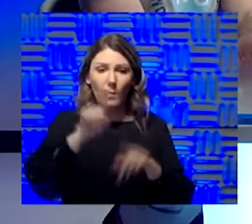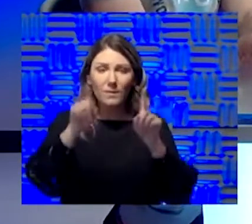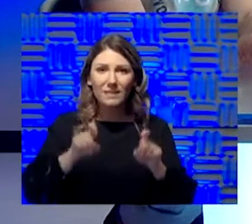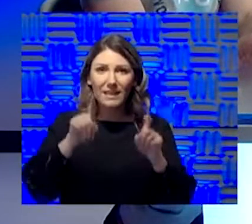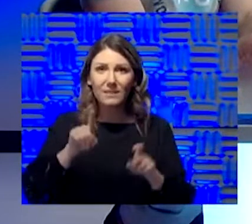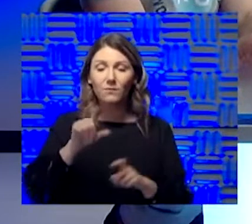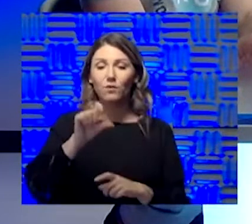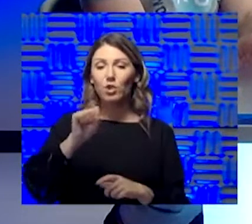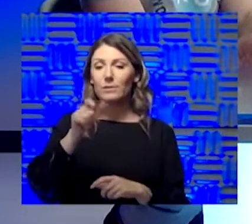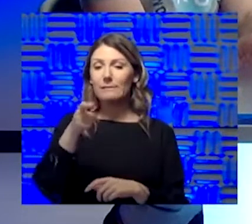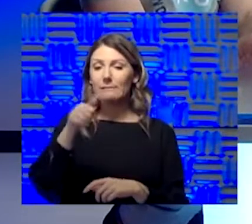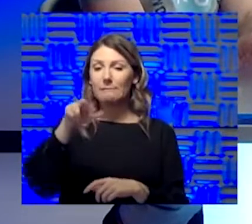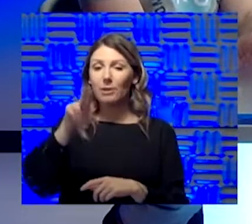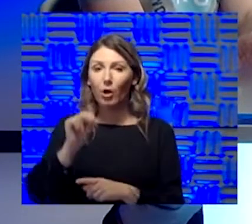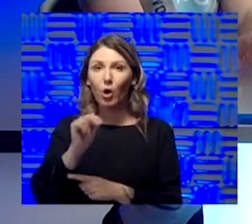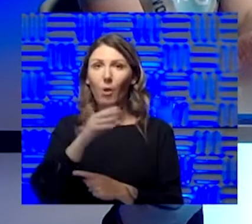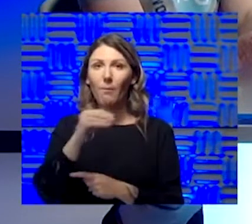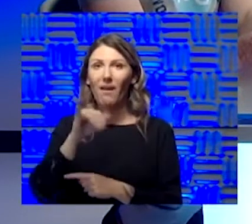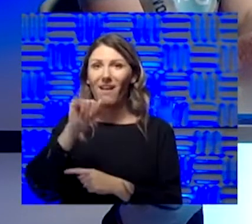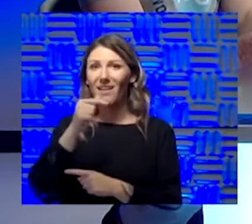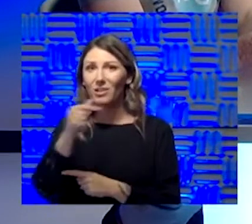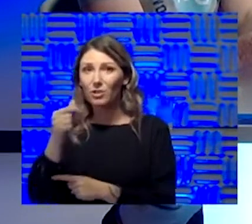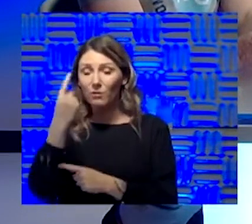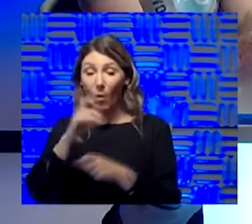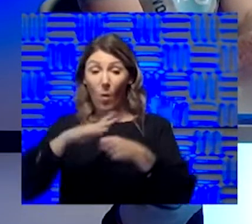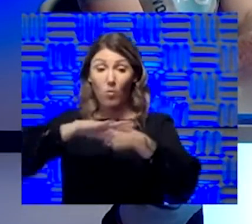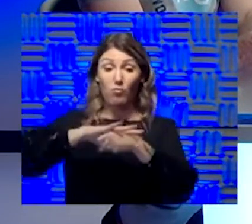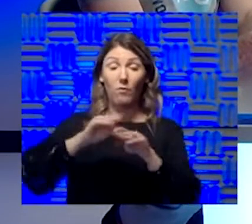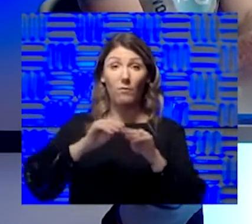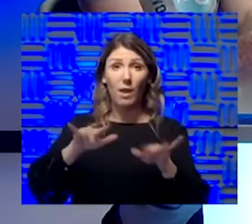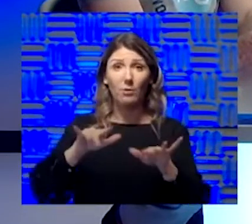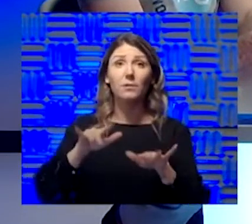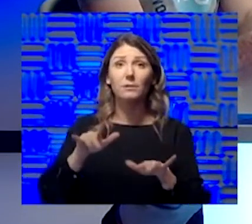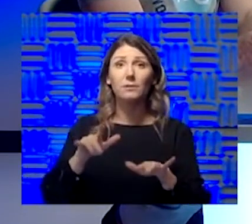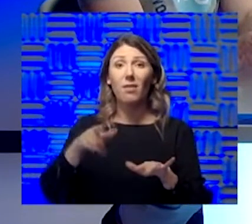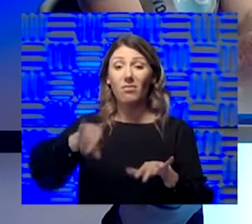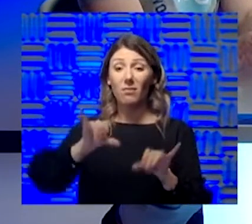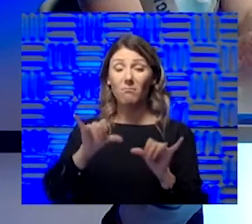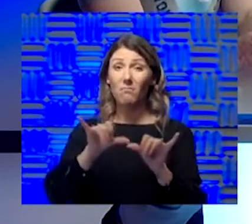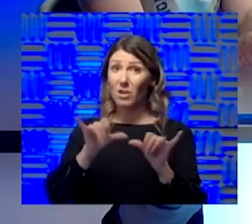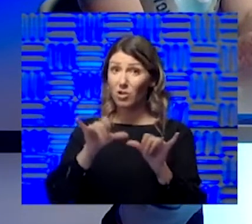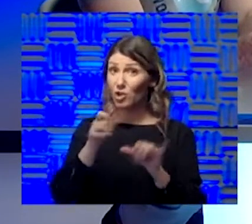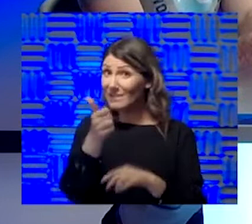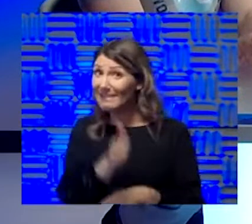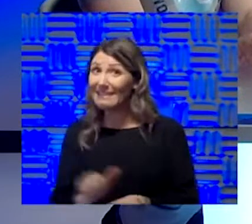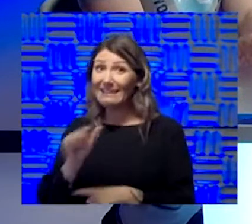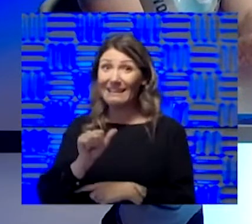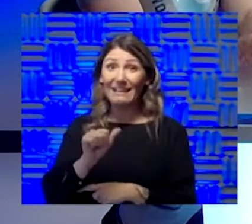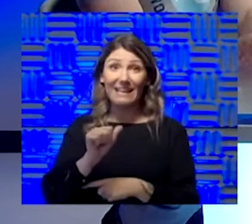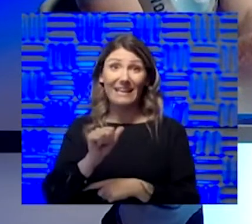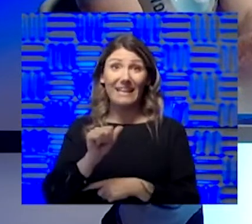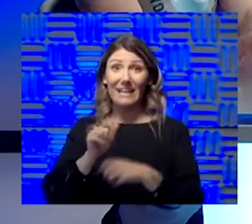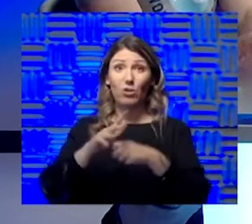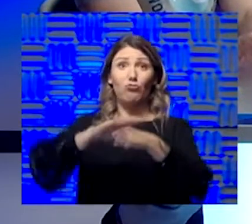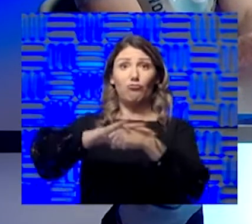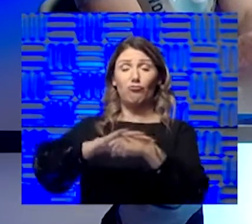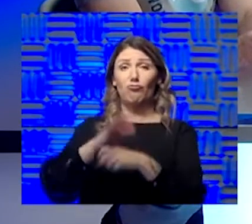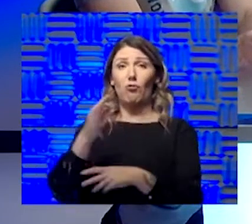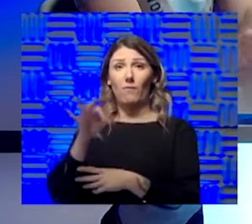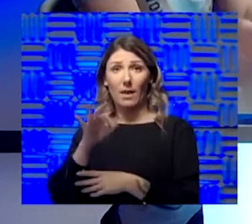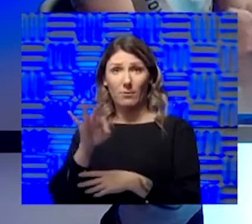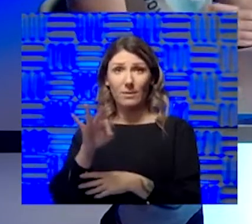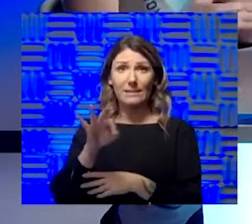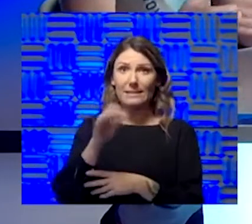IgM and IgG levels for coronavirus turned out to actually, they do measure any coronavirus, not just the one that causes COVID-19. That is